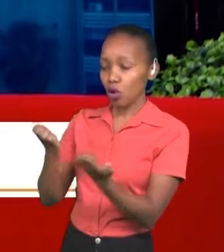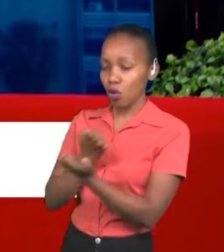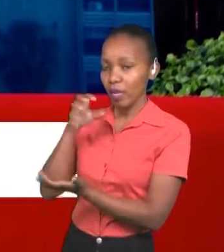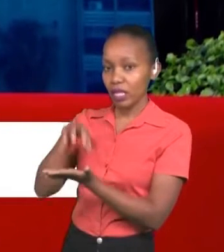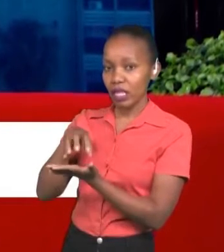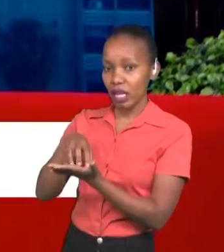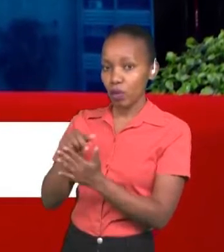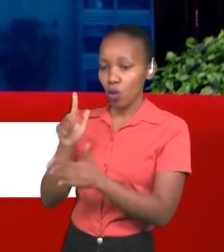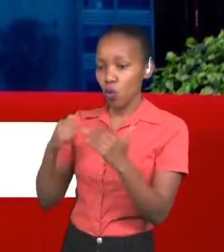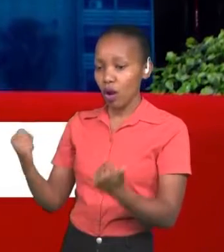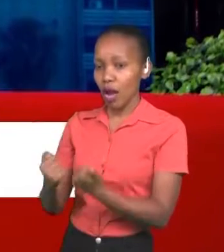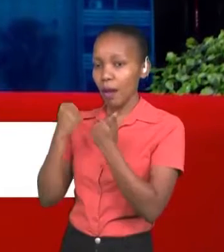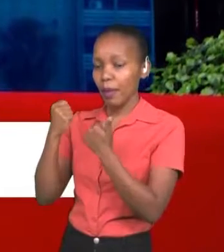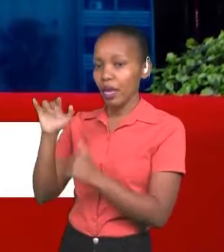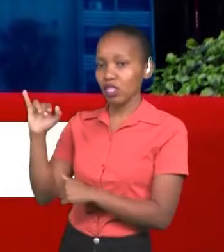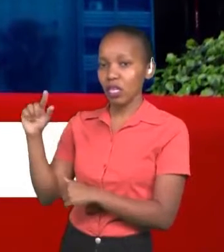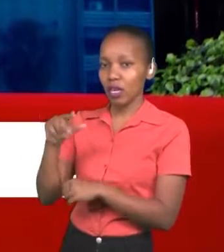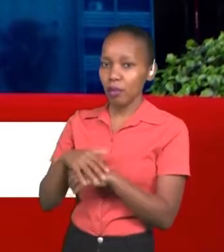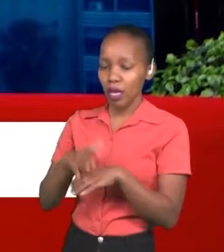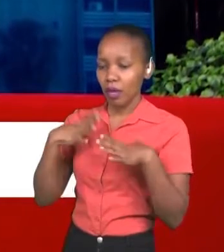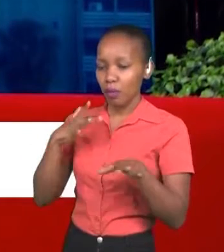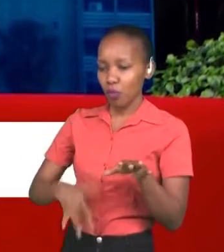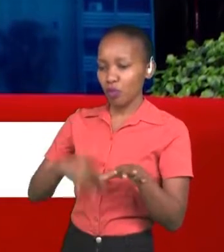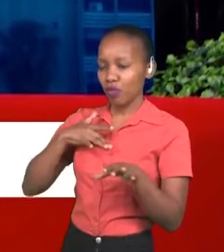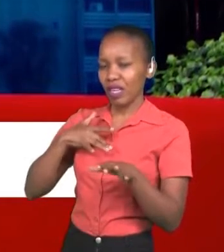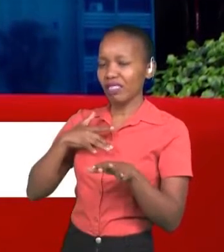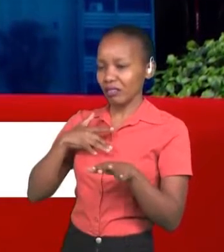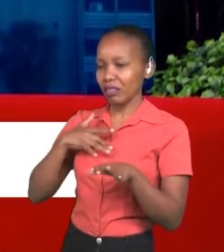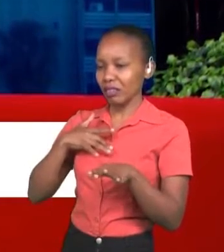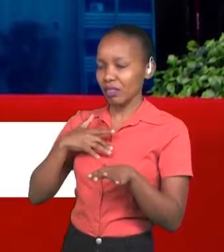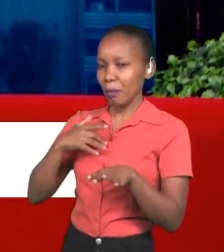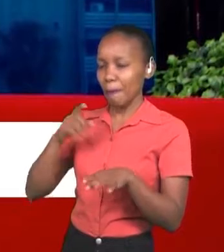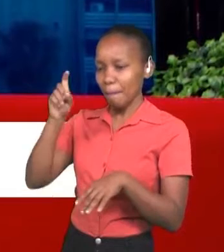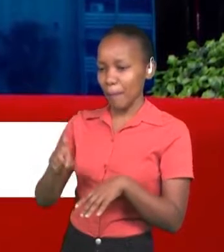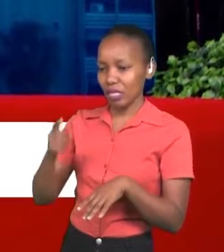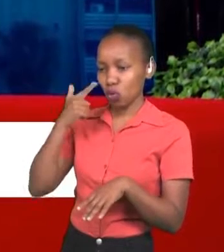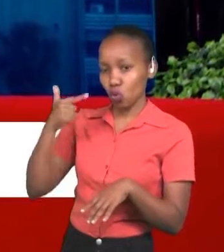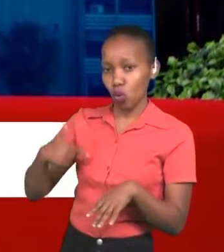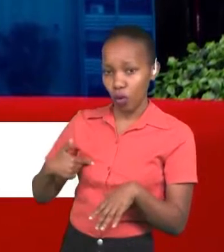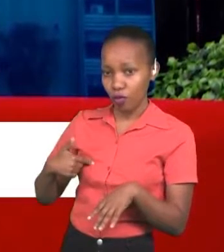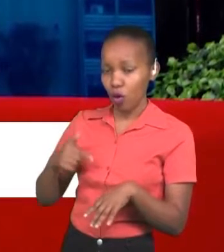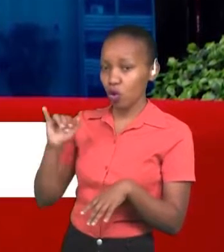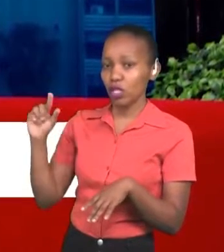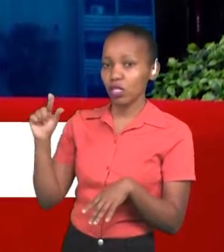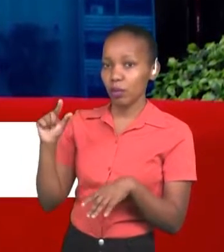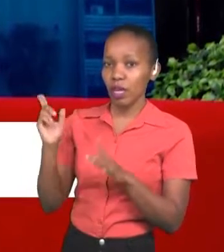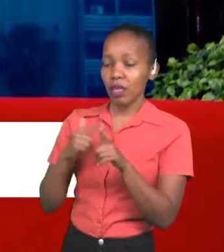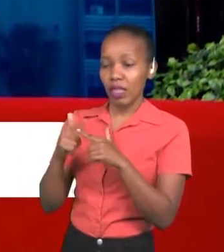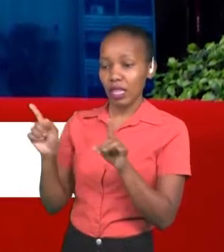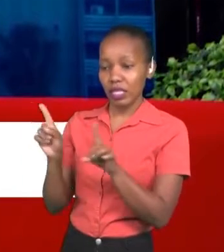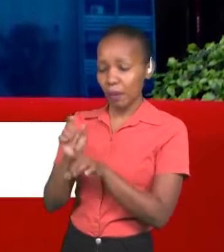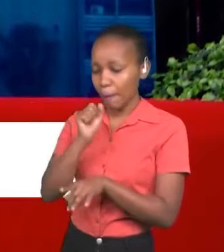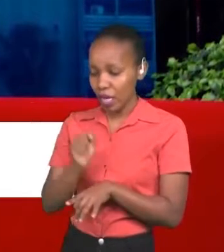happens on Instagram, because a lot of people feel like I need to flex. So it puts pressure on someone of the same age group, the